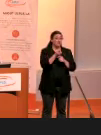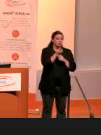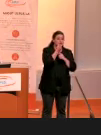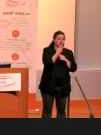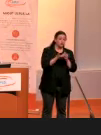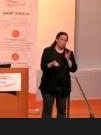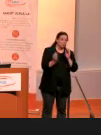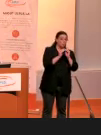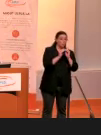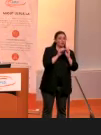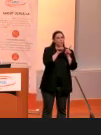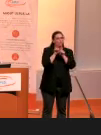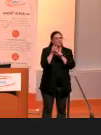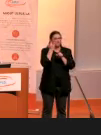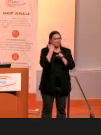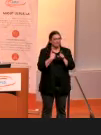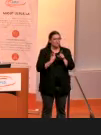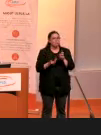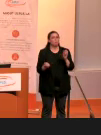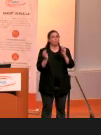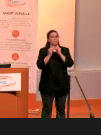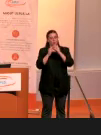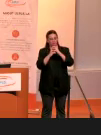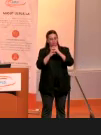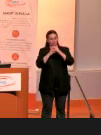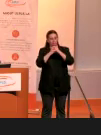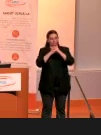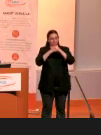inflammation, were also more likely to have increase in thickening.